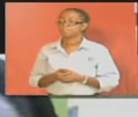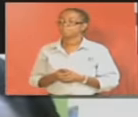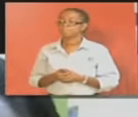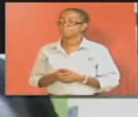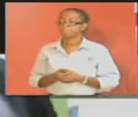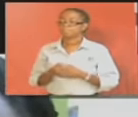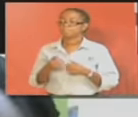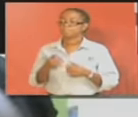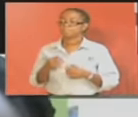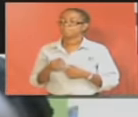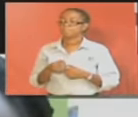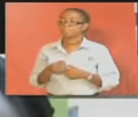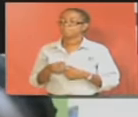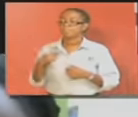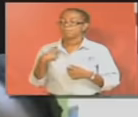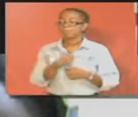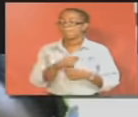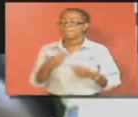weekend.